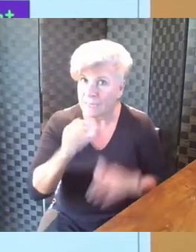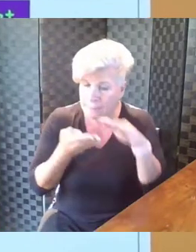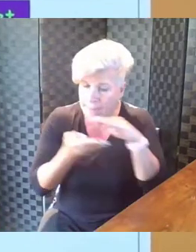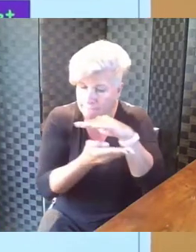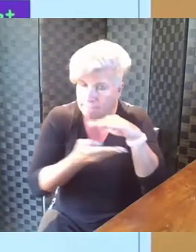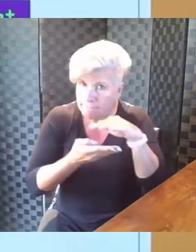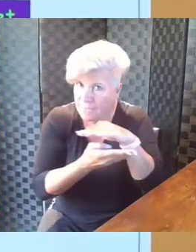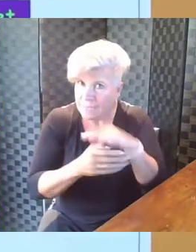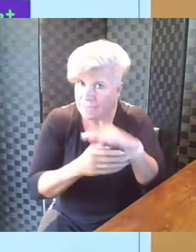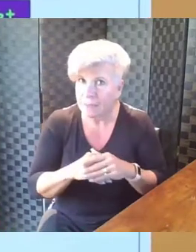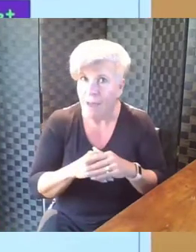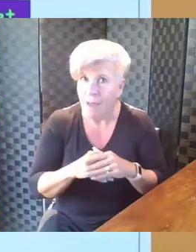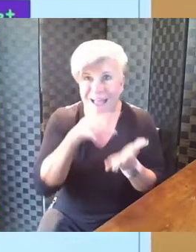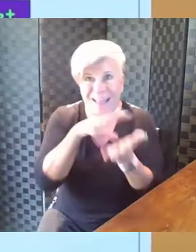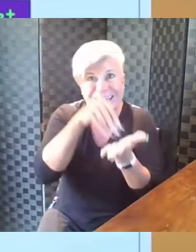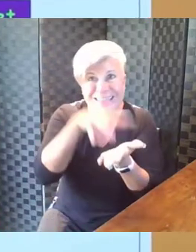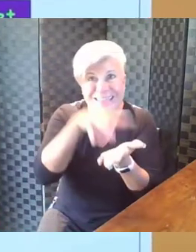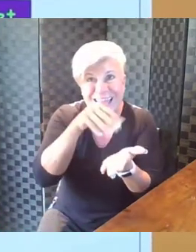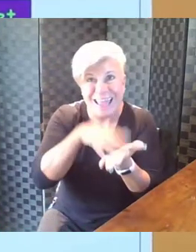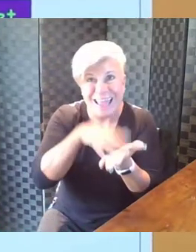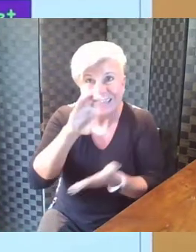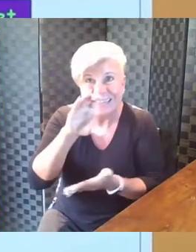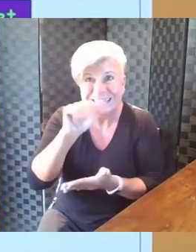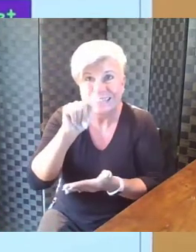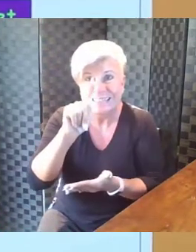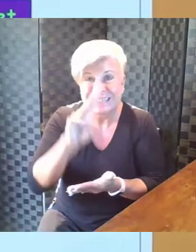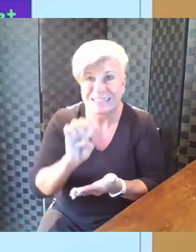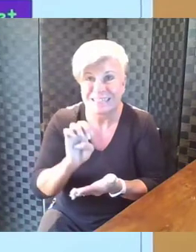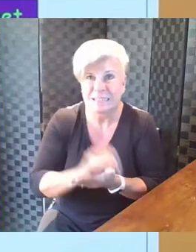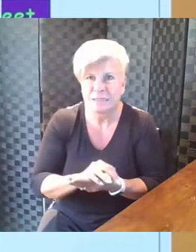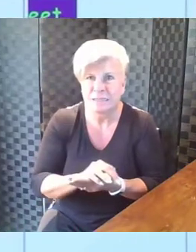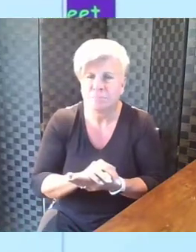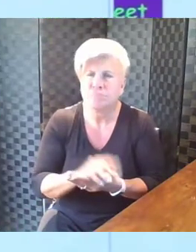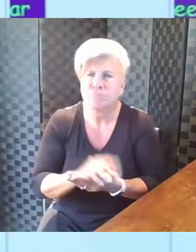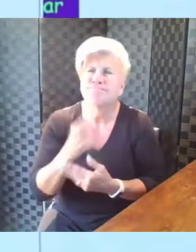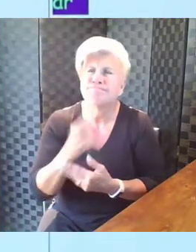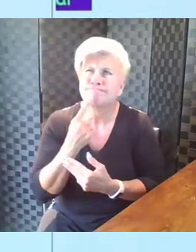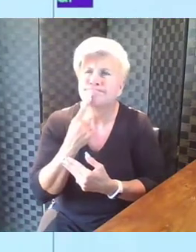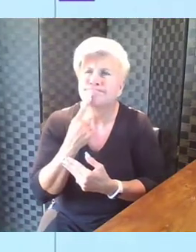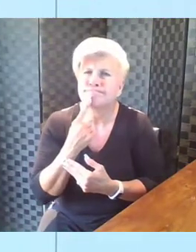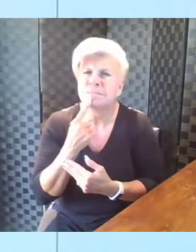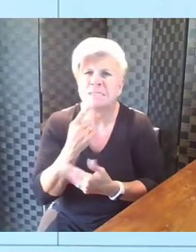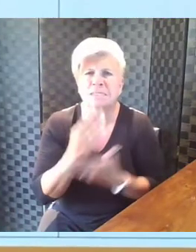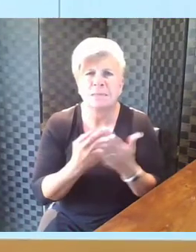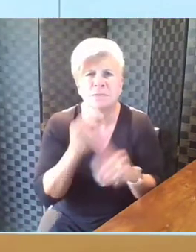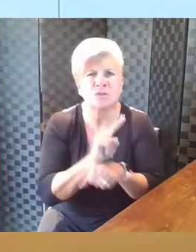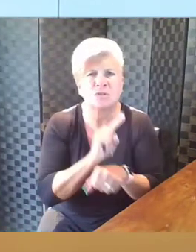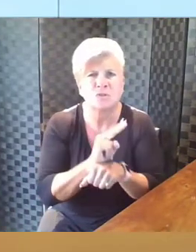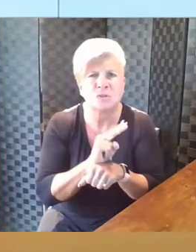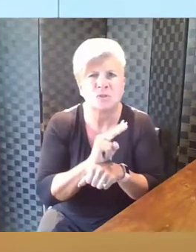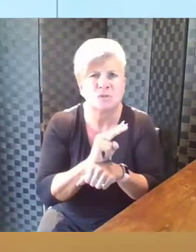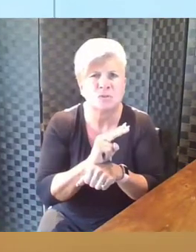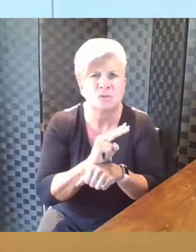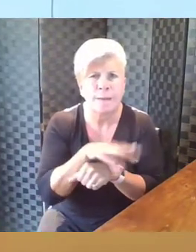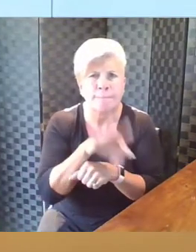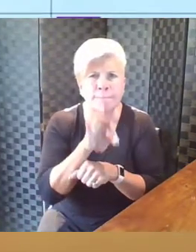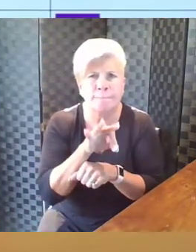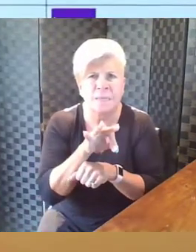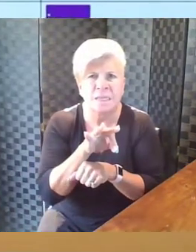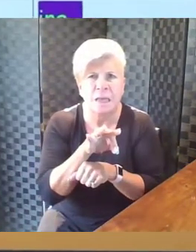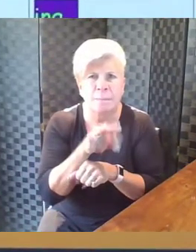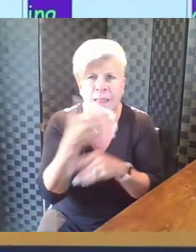cake. I'll give you some clues. What's something you use to pick up leaves